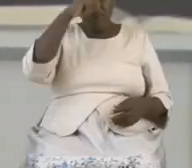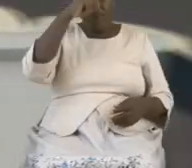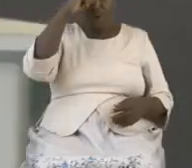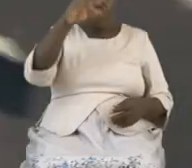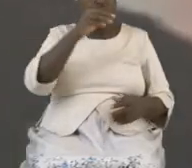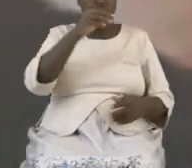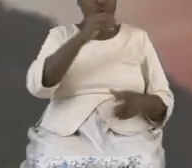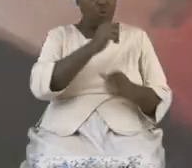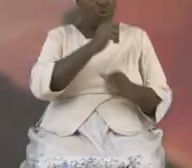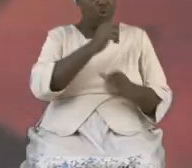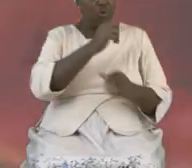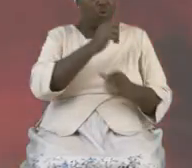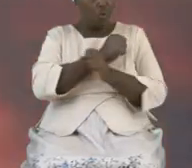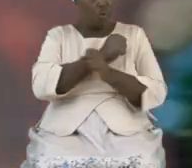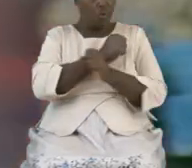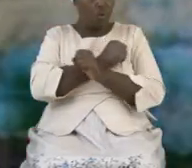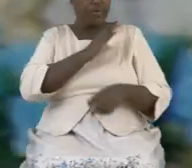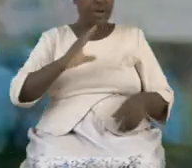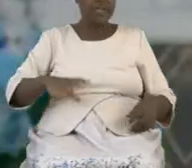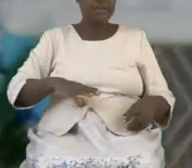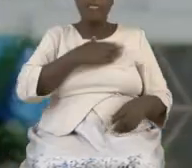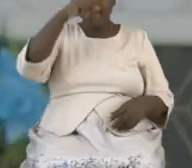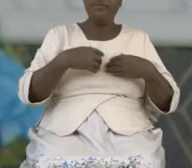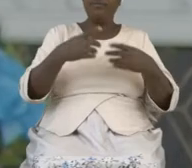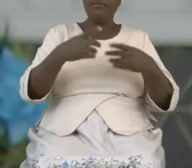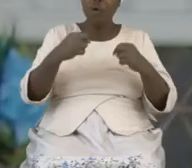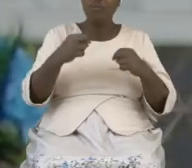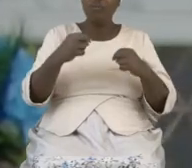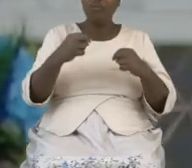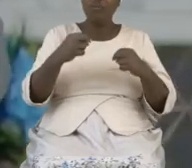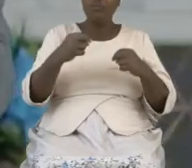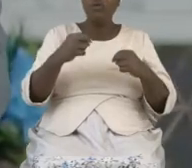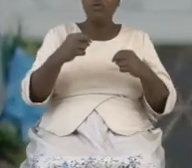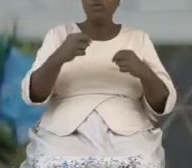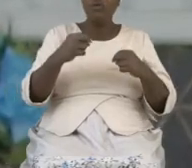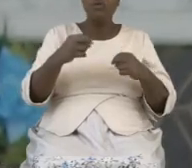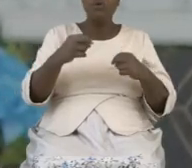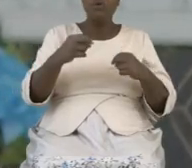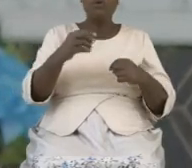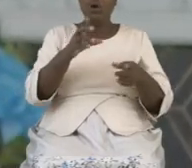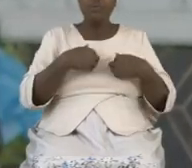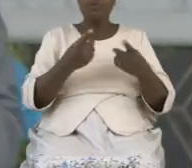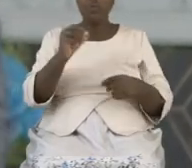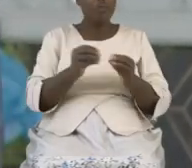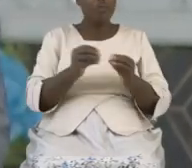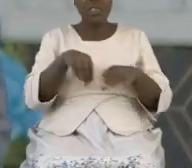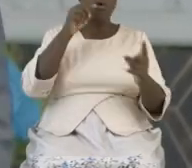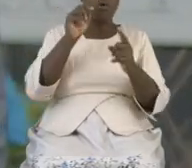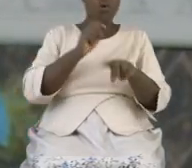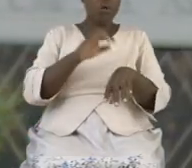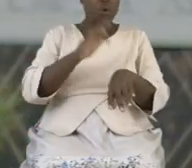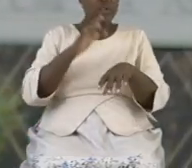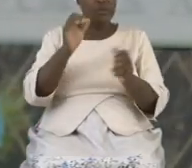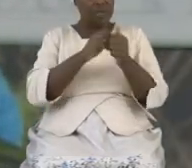have come in contact with Christ, that you're crucified with him.